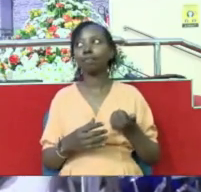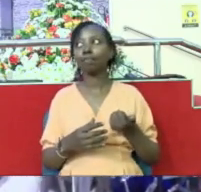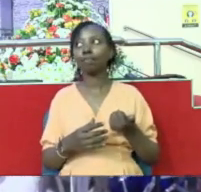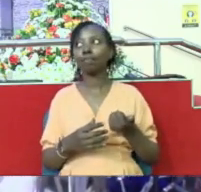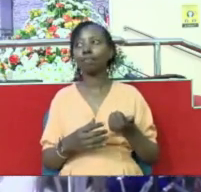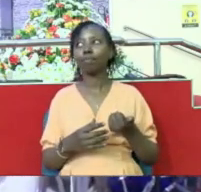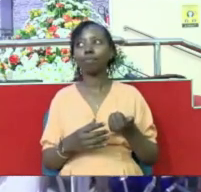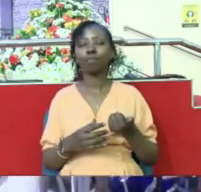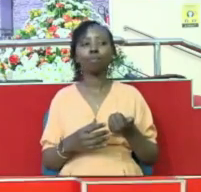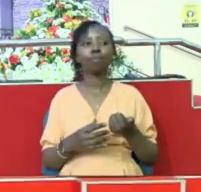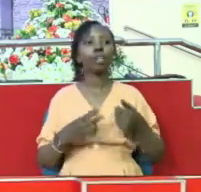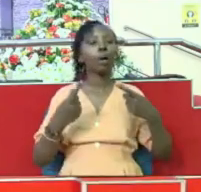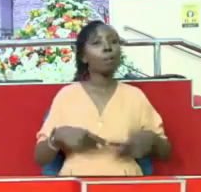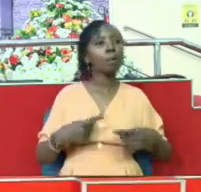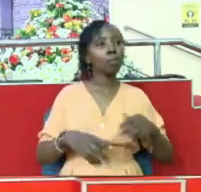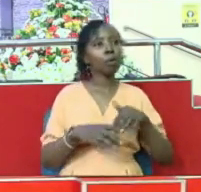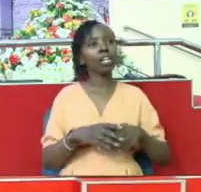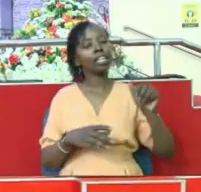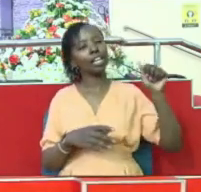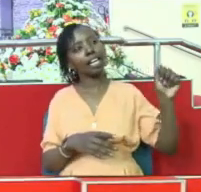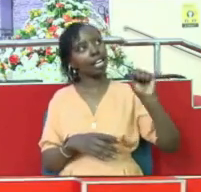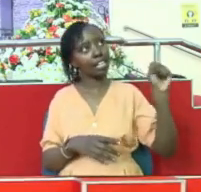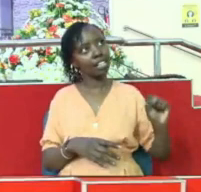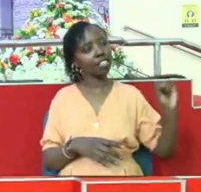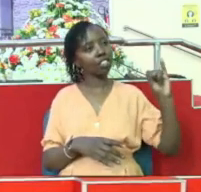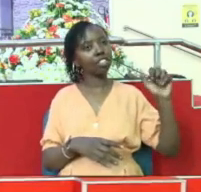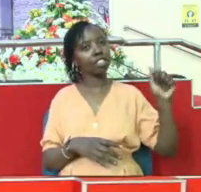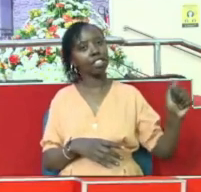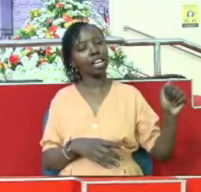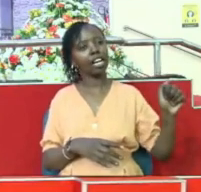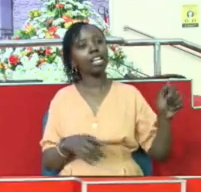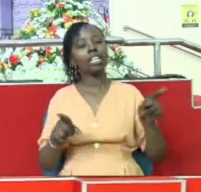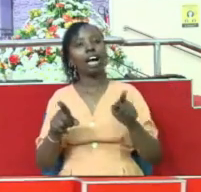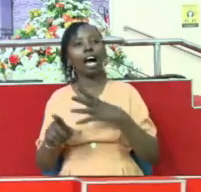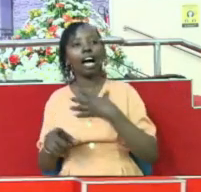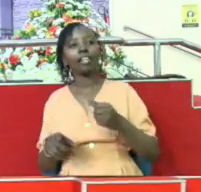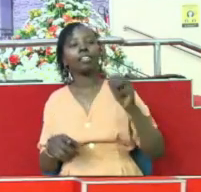ones in Macedonia were Gentiles.